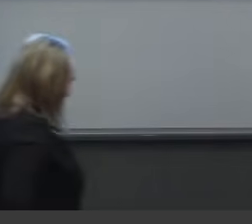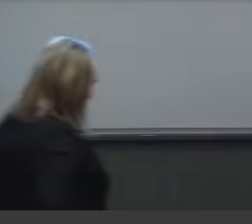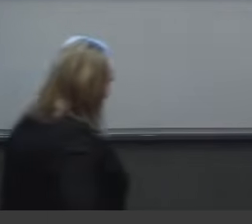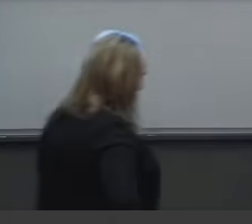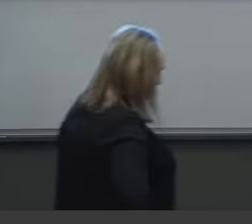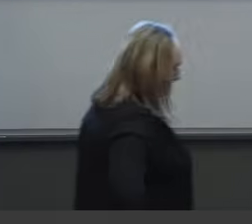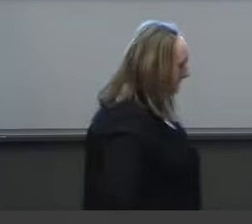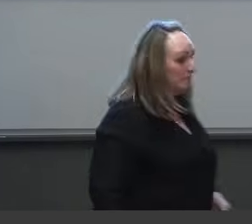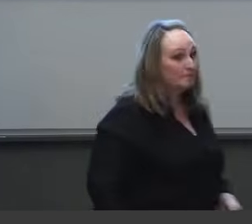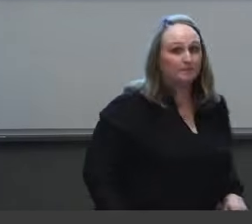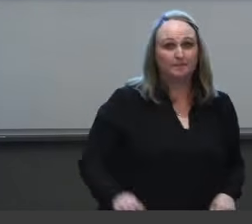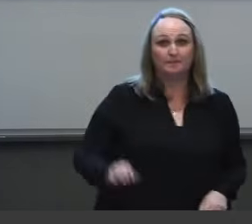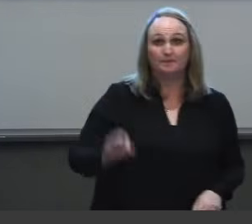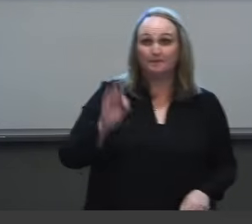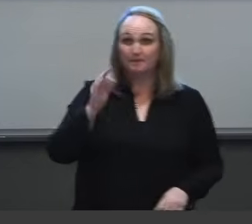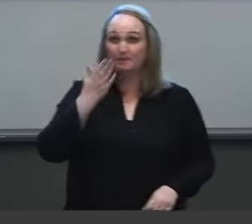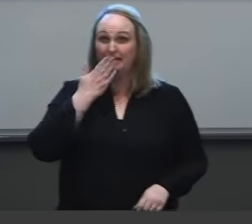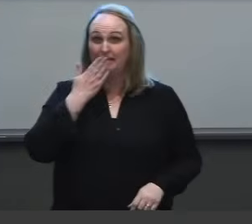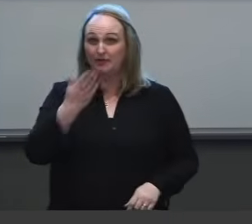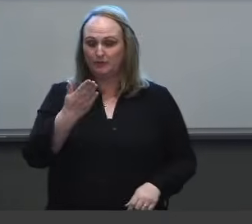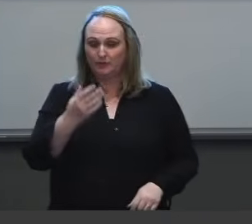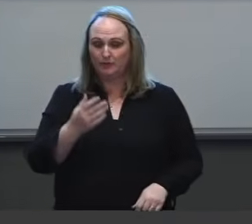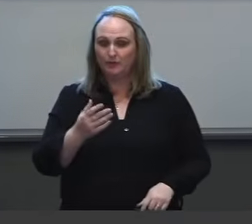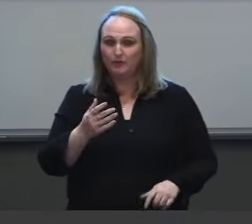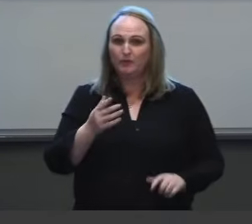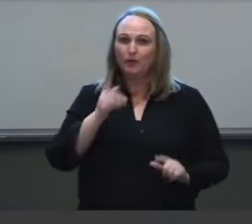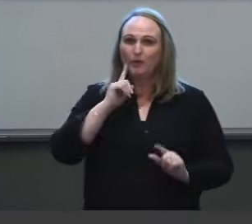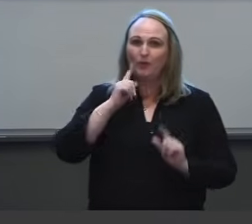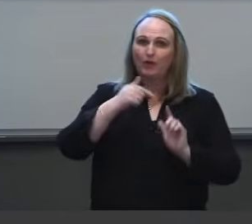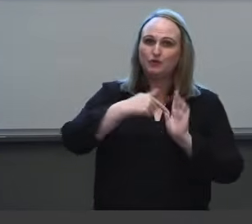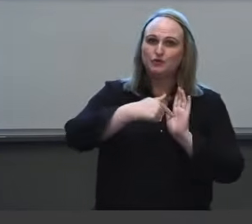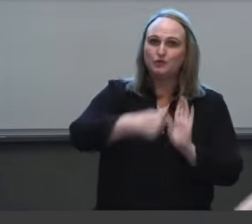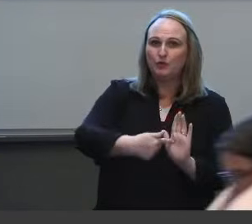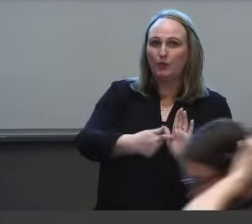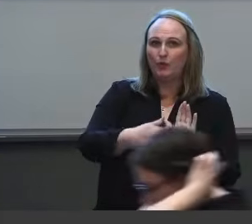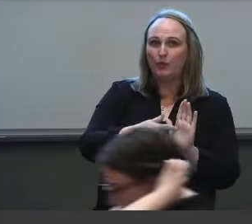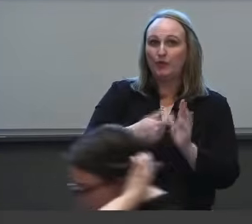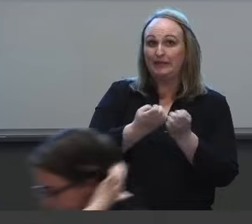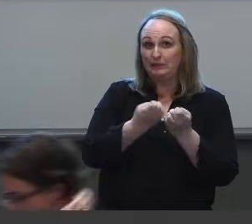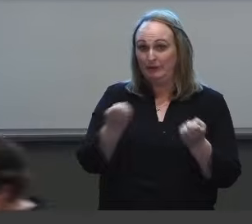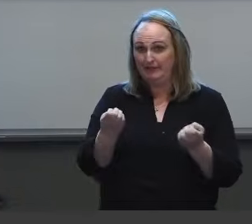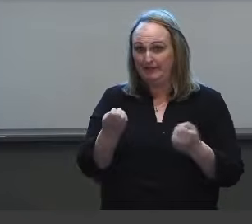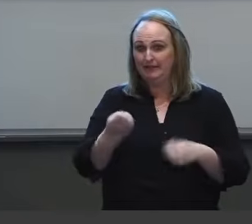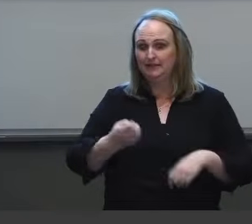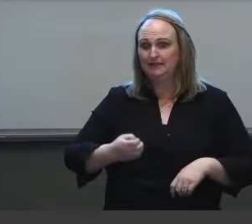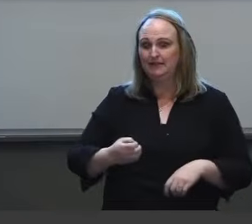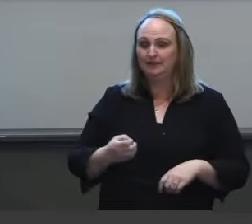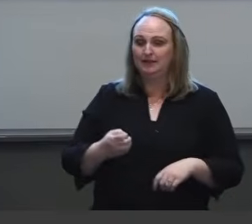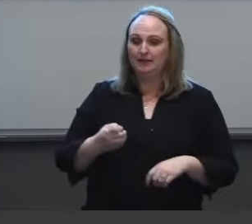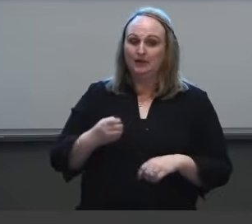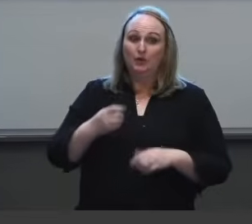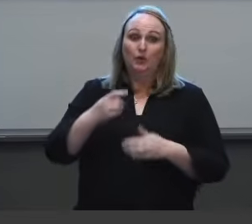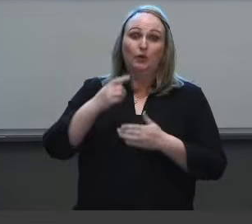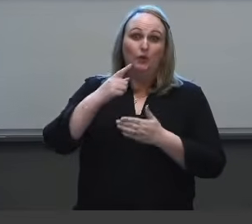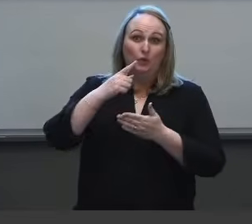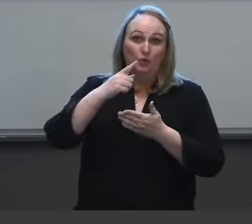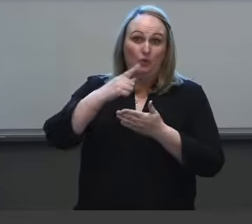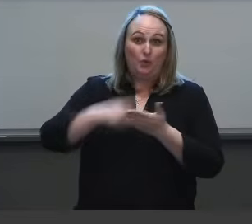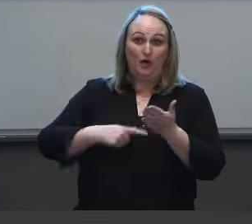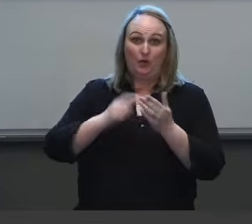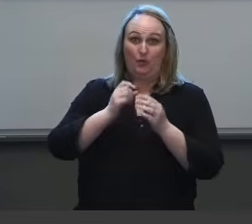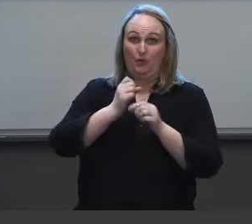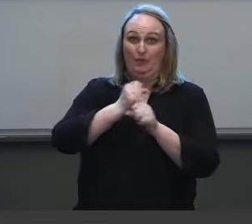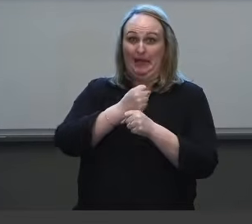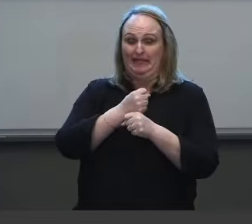I want to use the moment to introduce the device. So the device that we are building is composed of